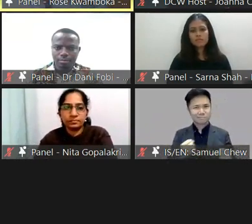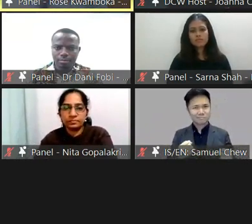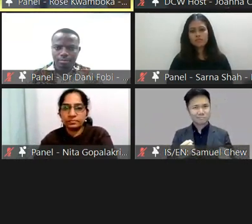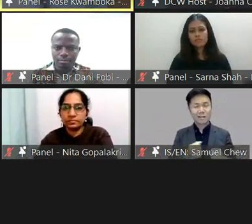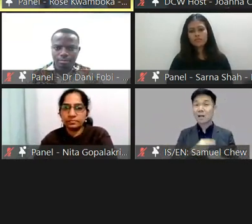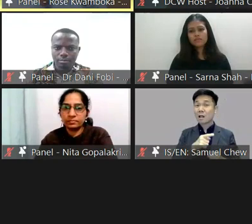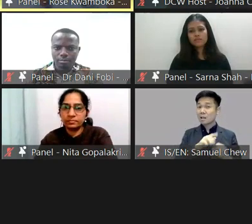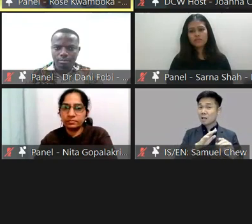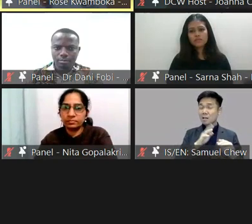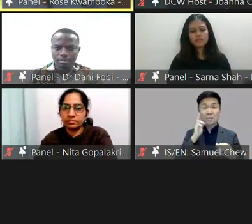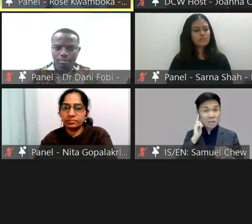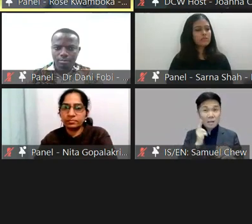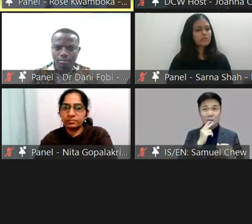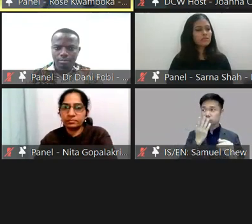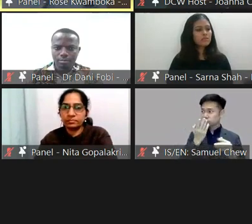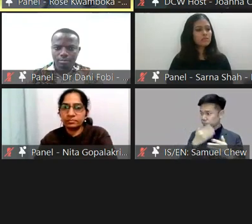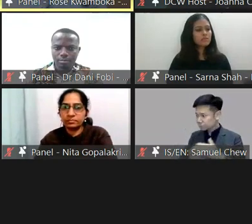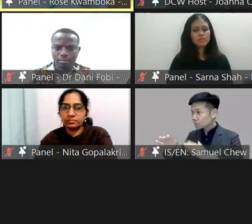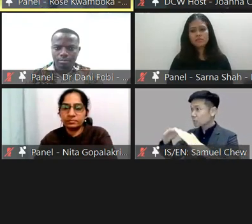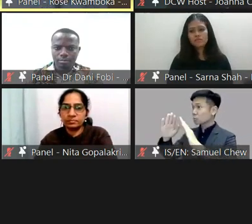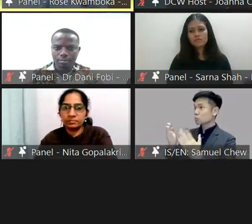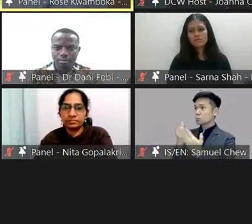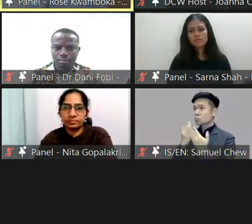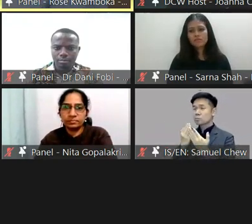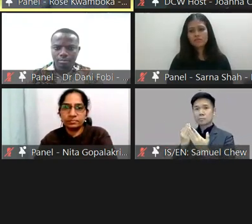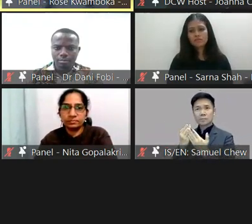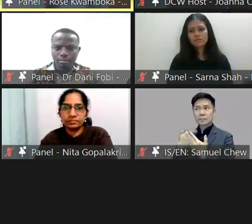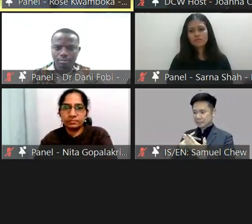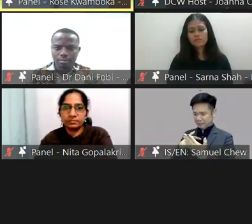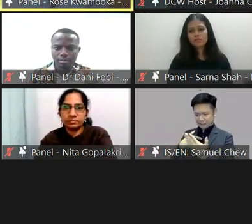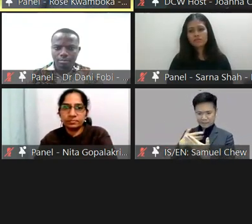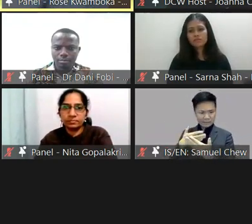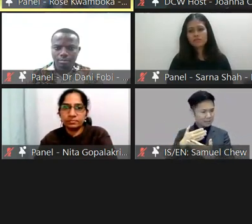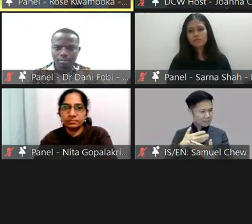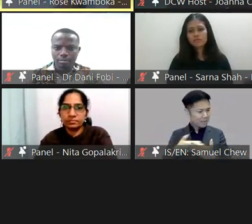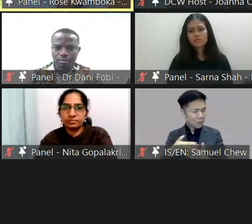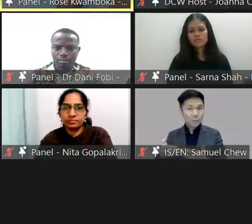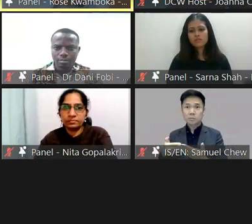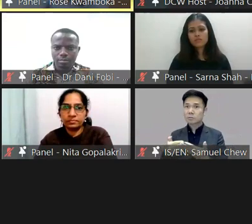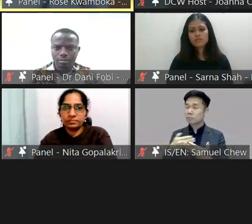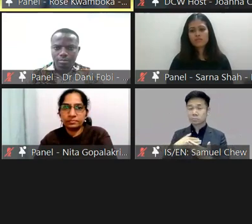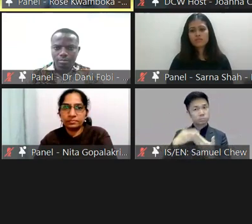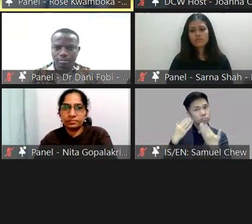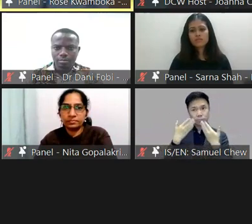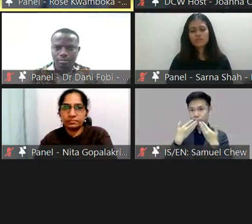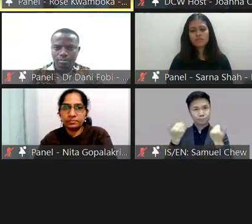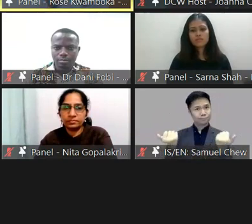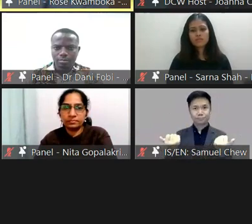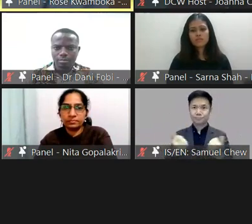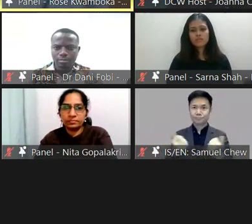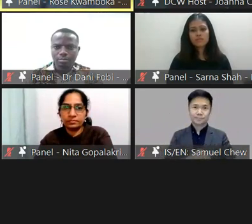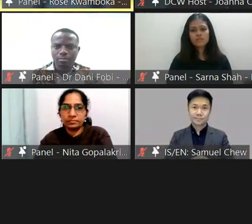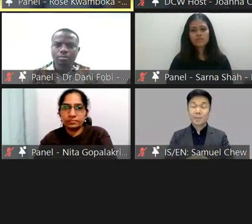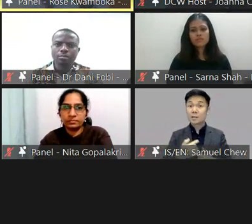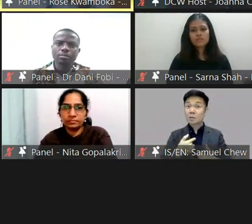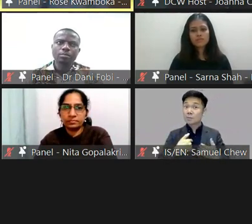any language at all. So my work is mostly focusing on helping the teachers in the schools see how